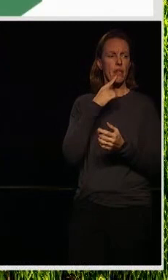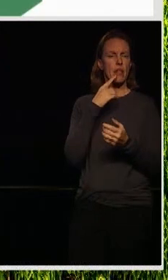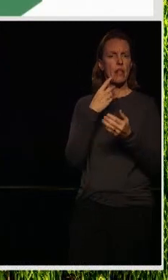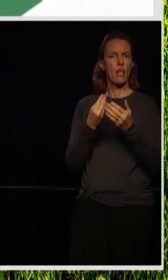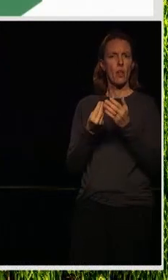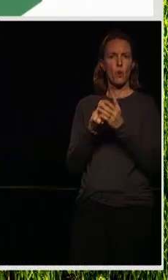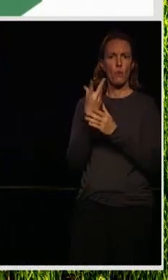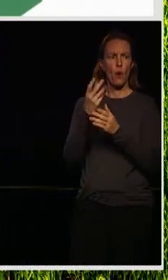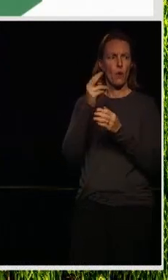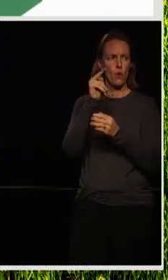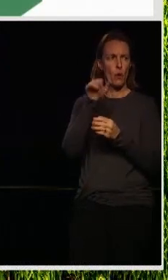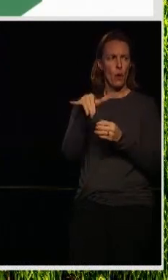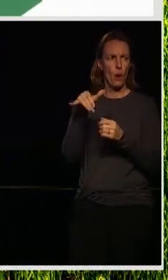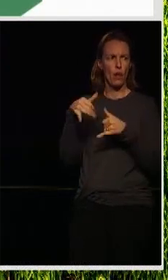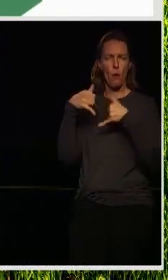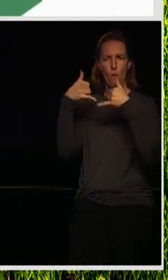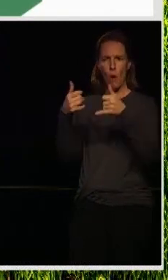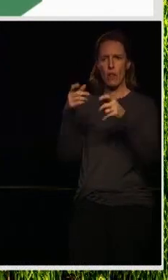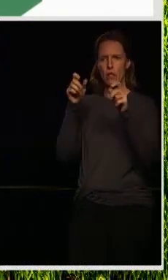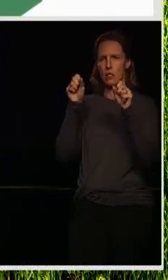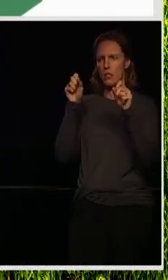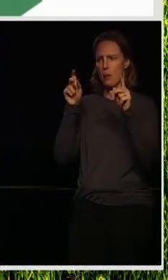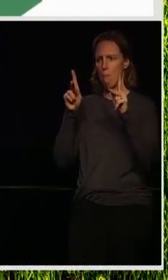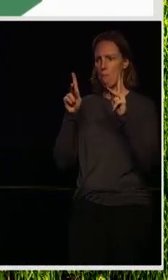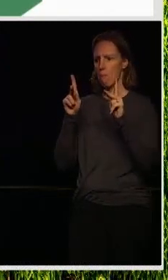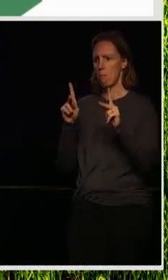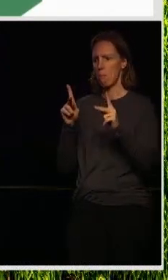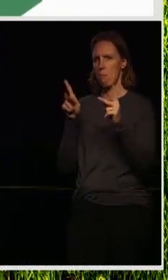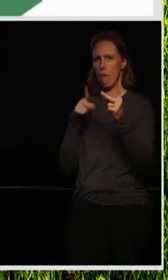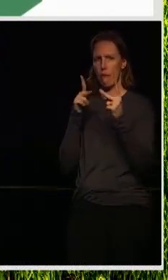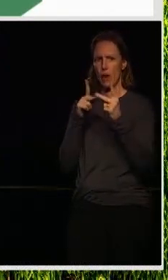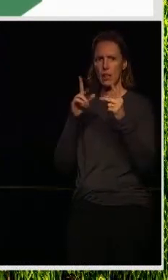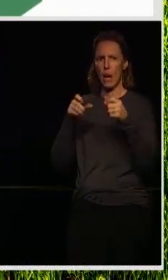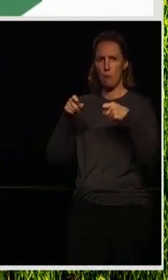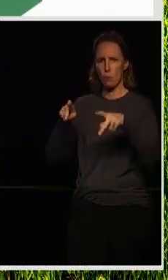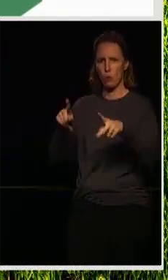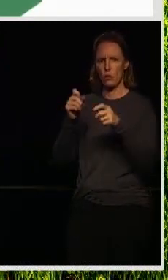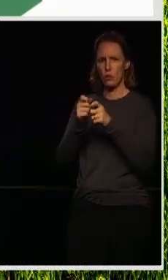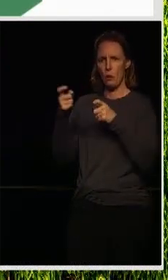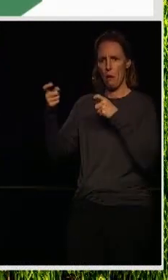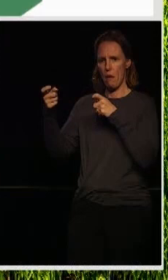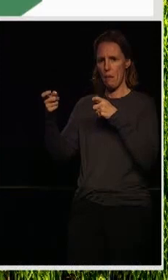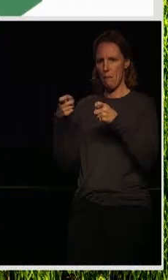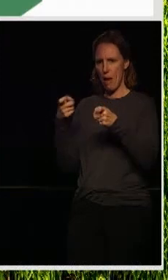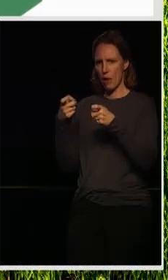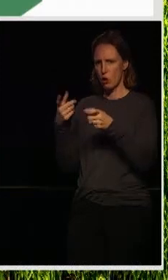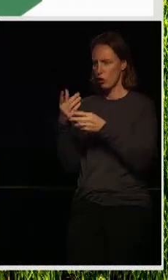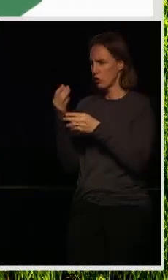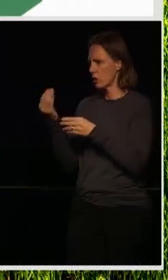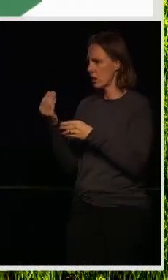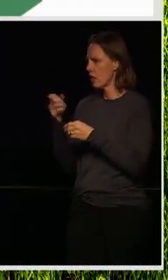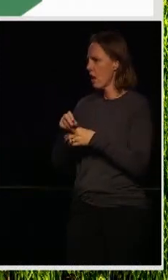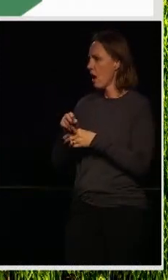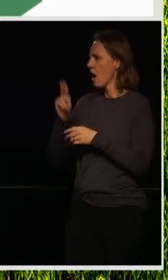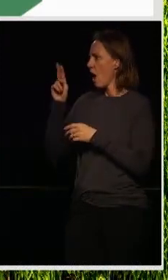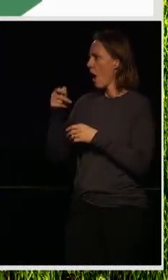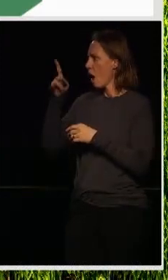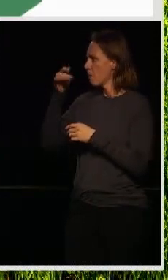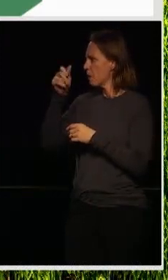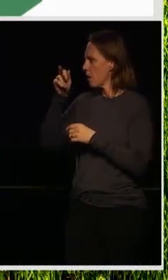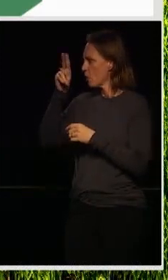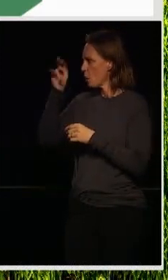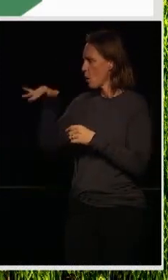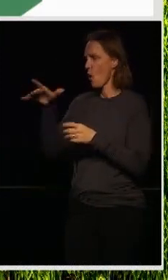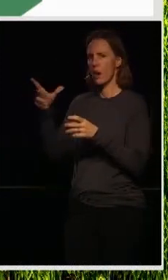award as the perfect opportunity to establish our sales and manufacturing base in upstate New York, and